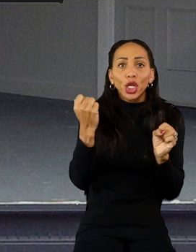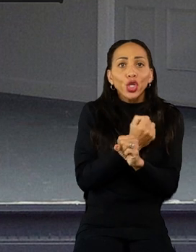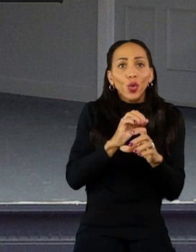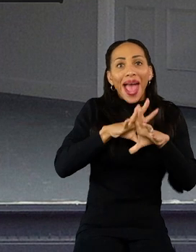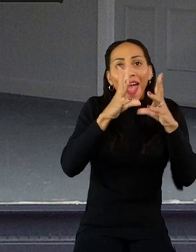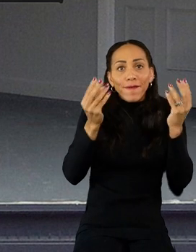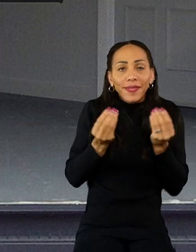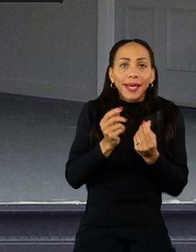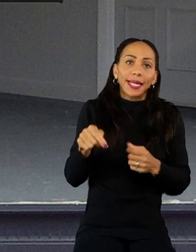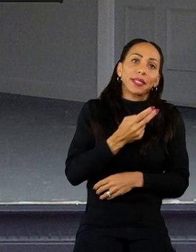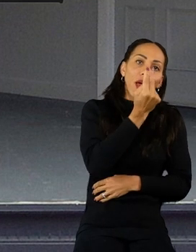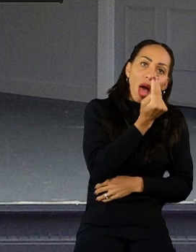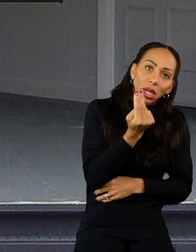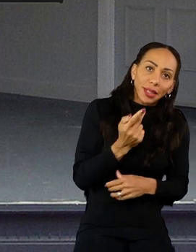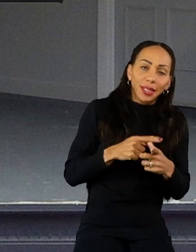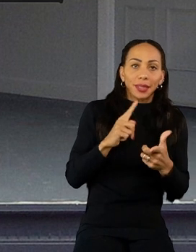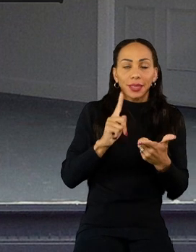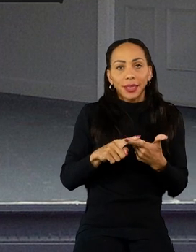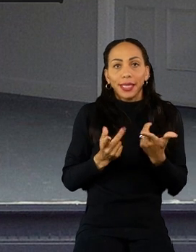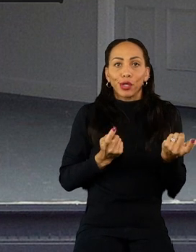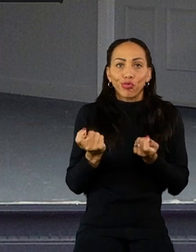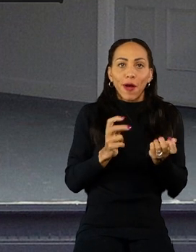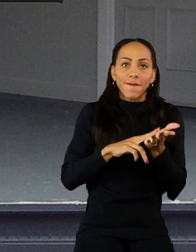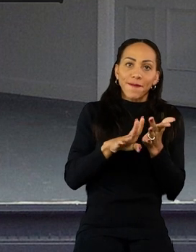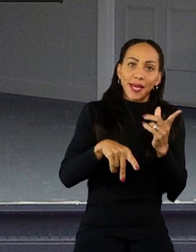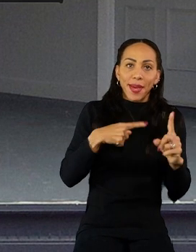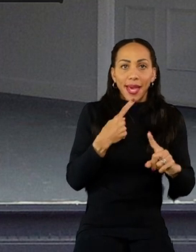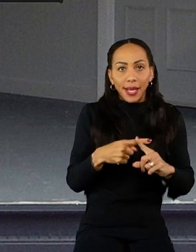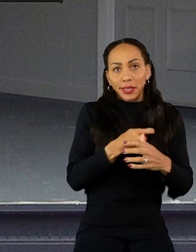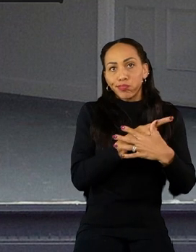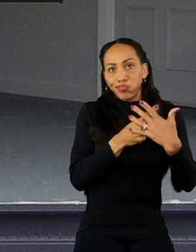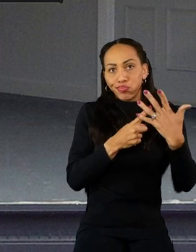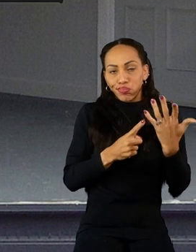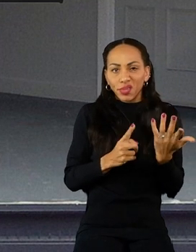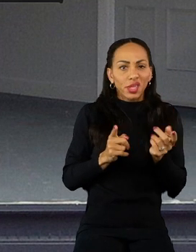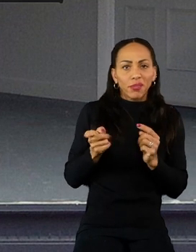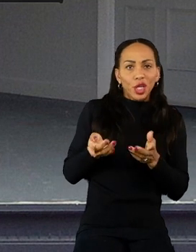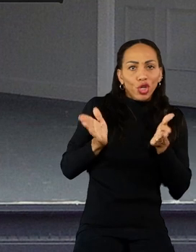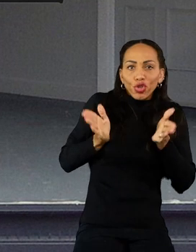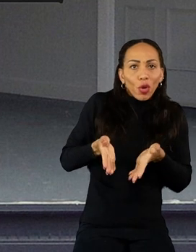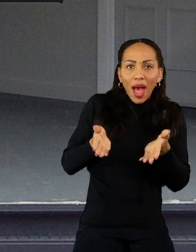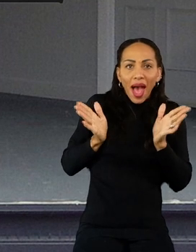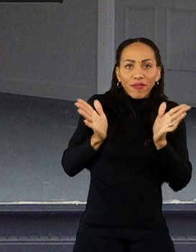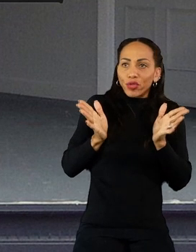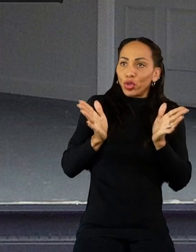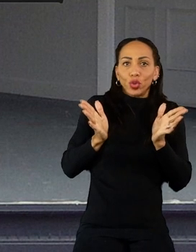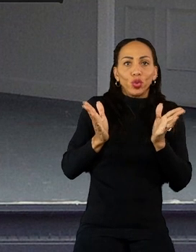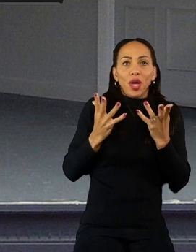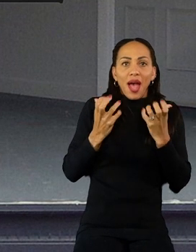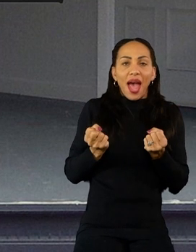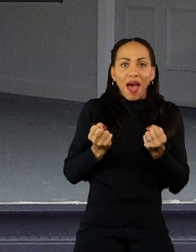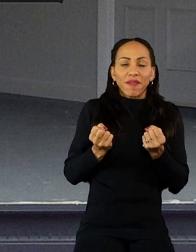And like Paul does everything. he's an artist, he runs vMix, he can do the